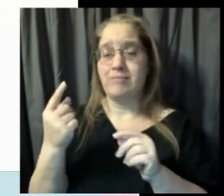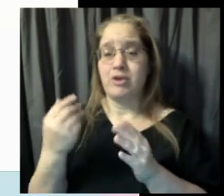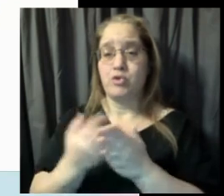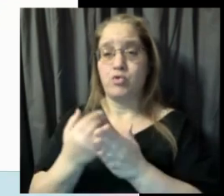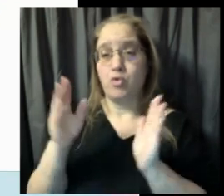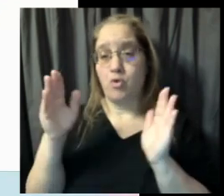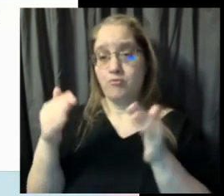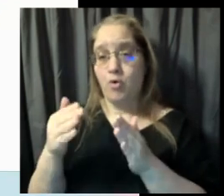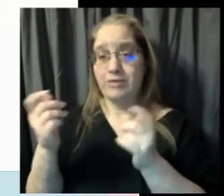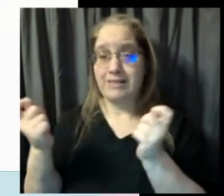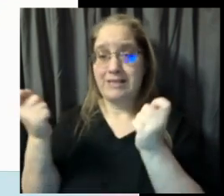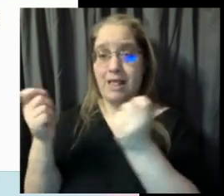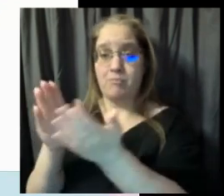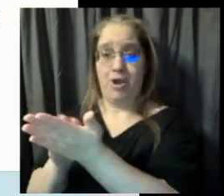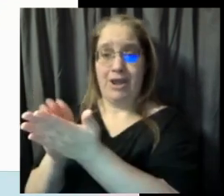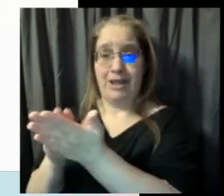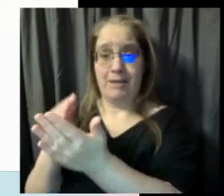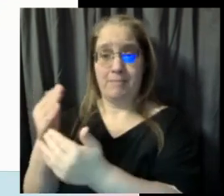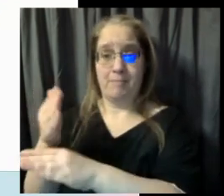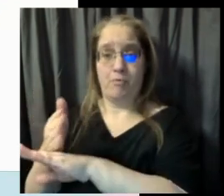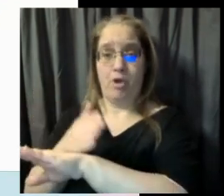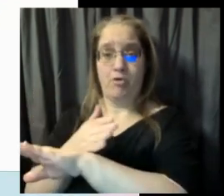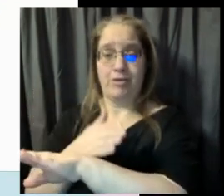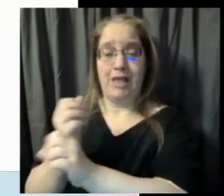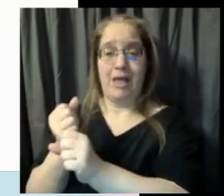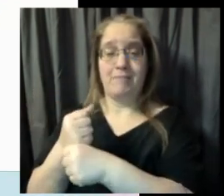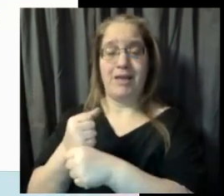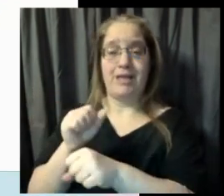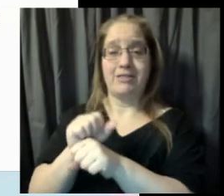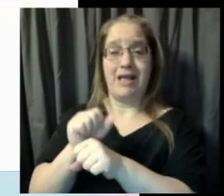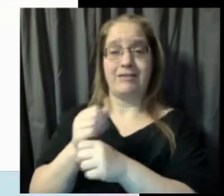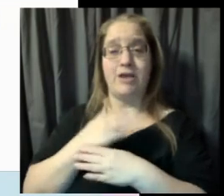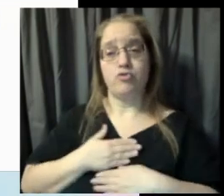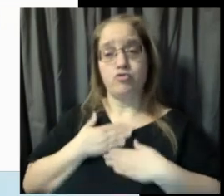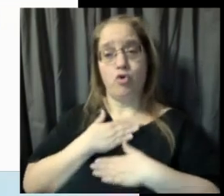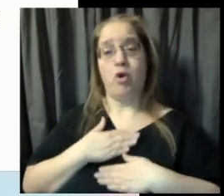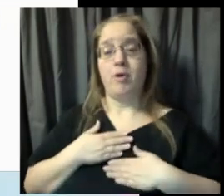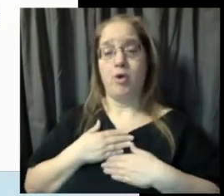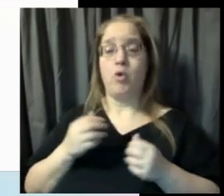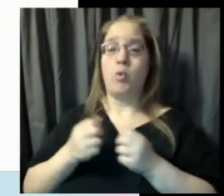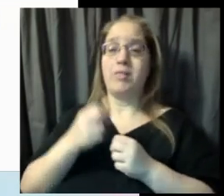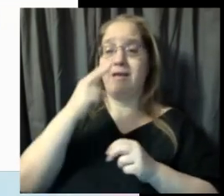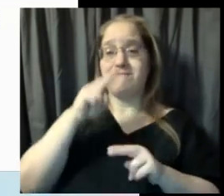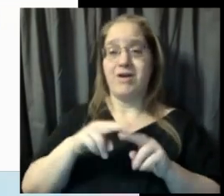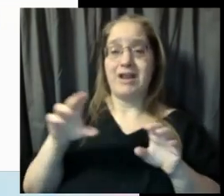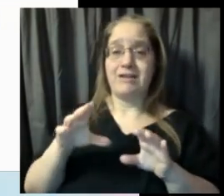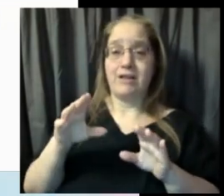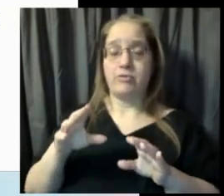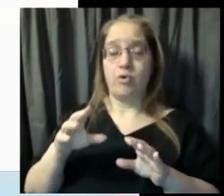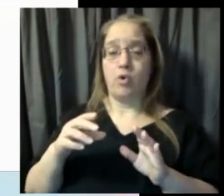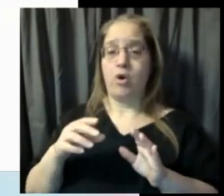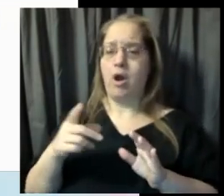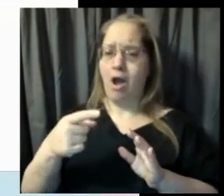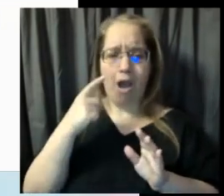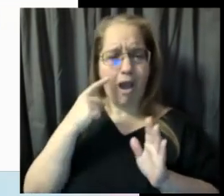instead, focus on celebrating progress and making tasks enjoyable, whether through fun activities or